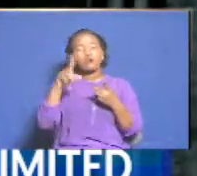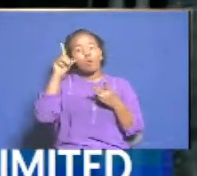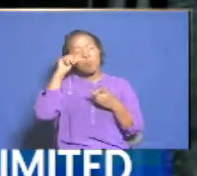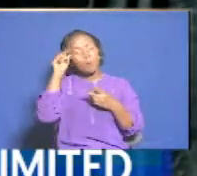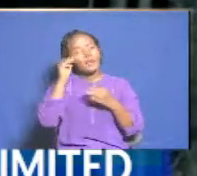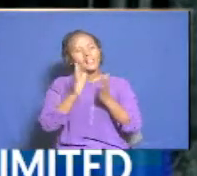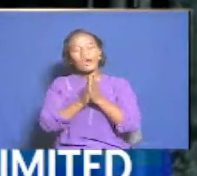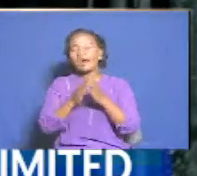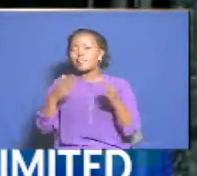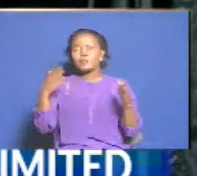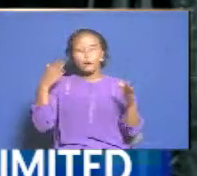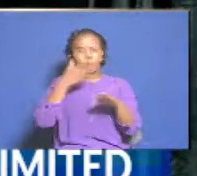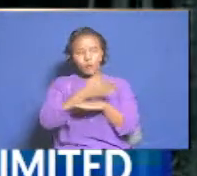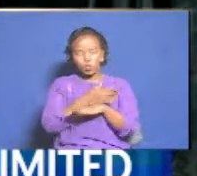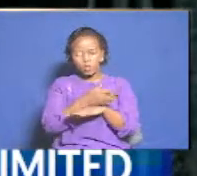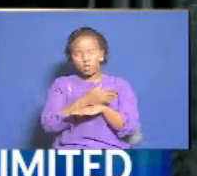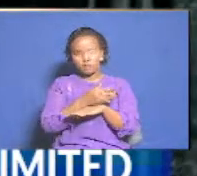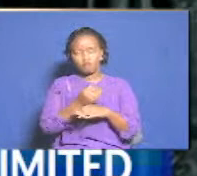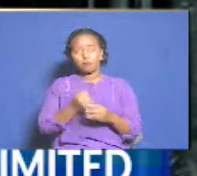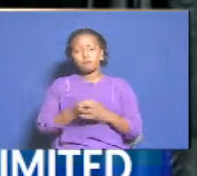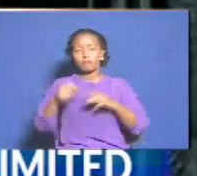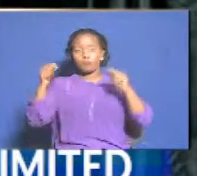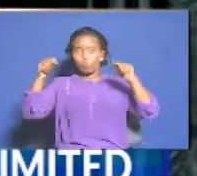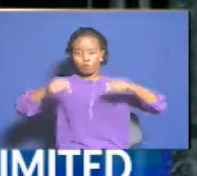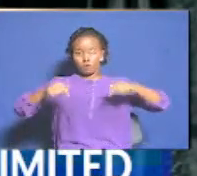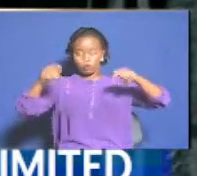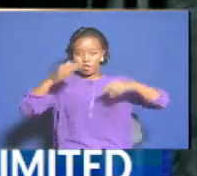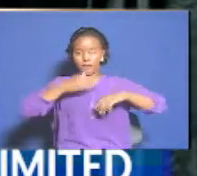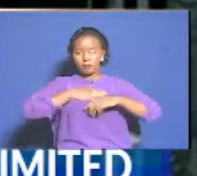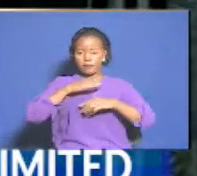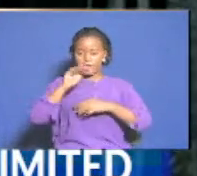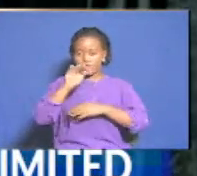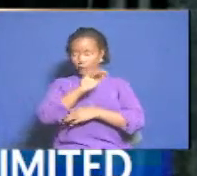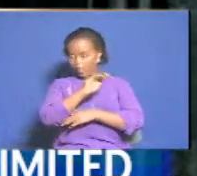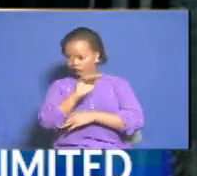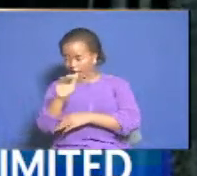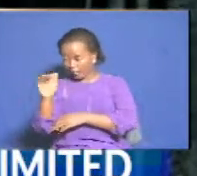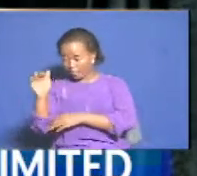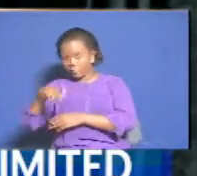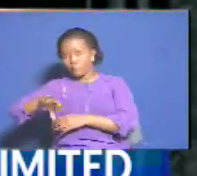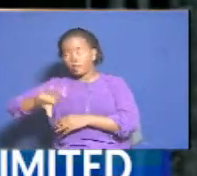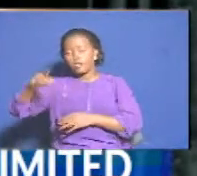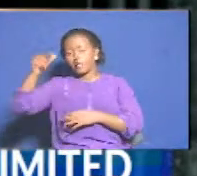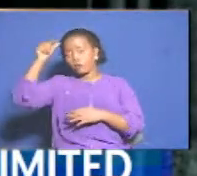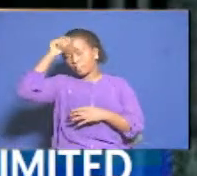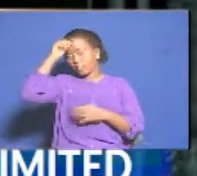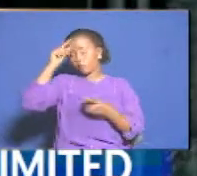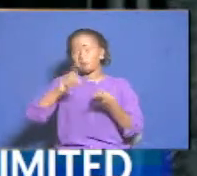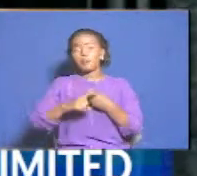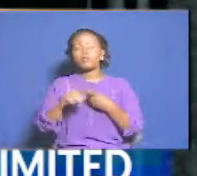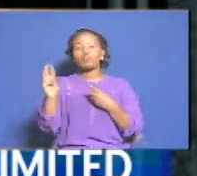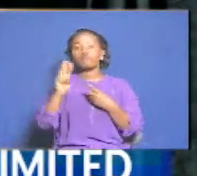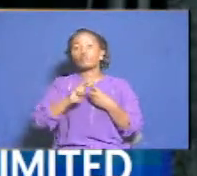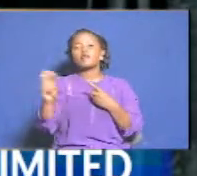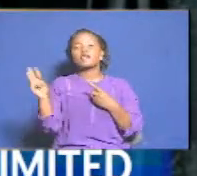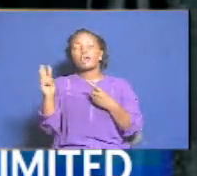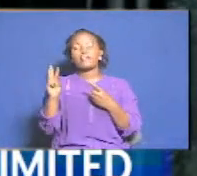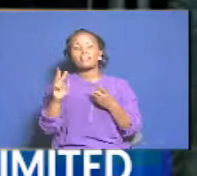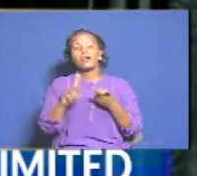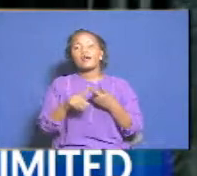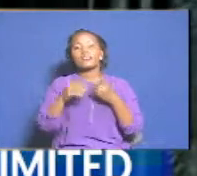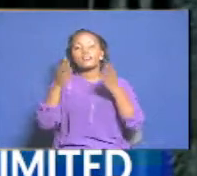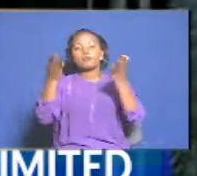beyond. So today I urge county governments of the Western, South Rift, and Lake Victoria Basin